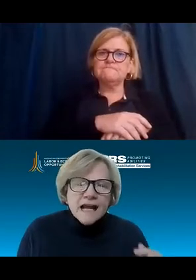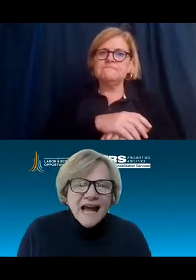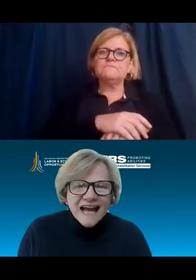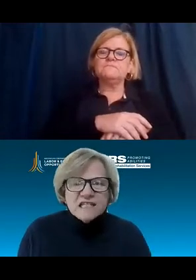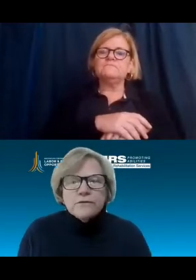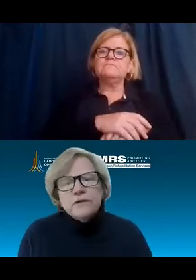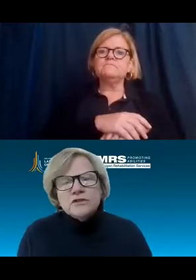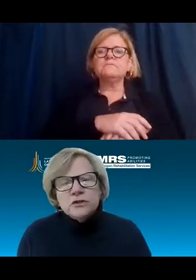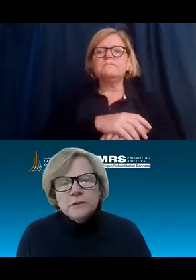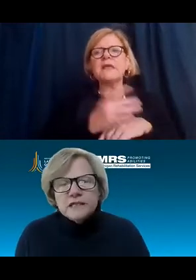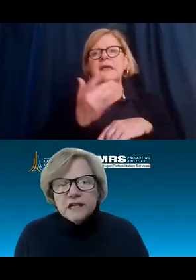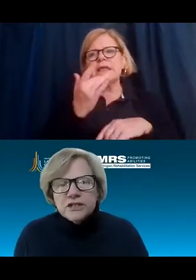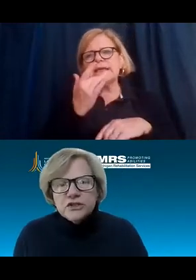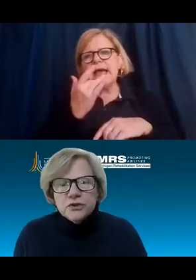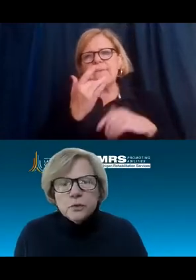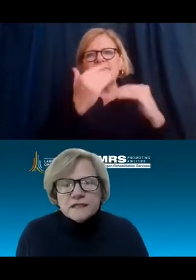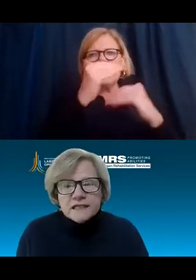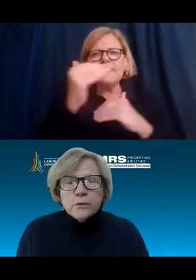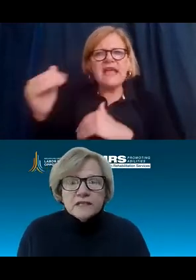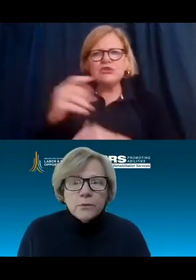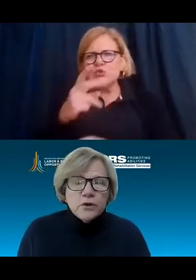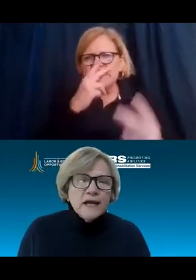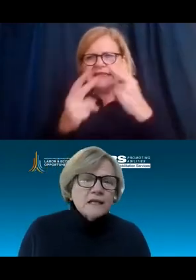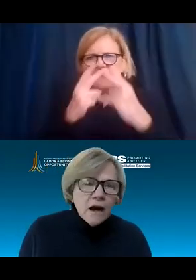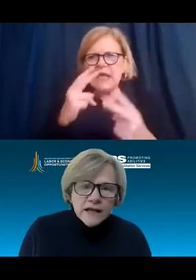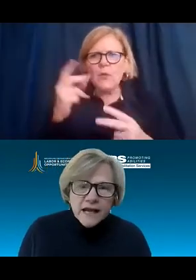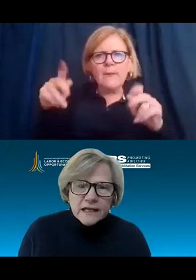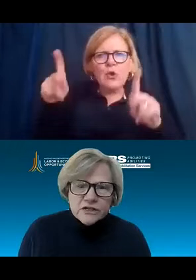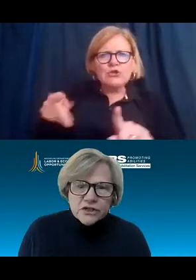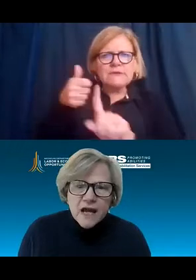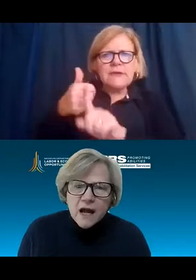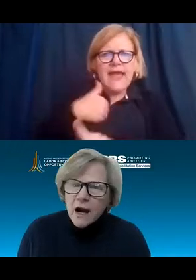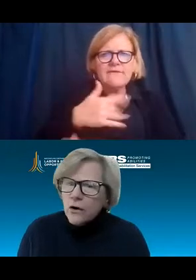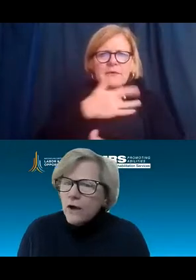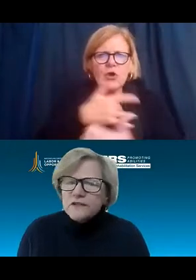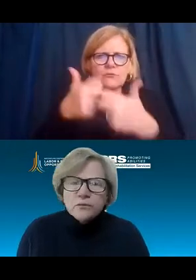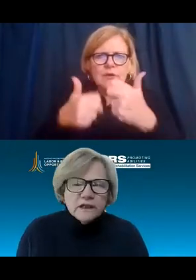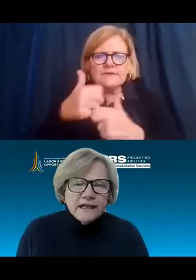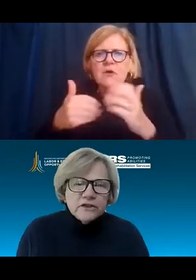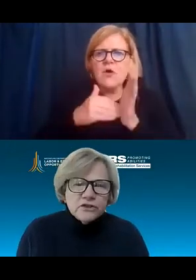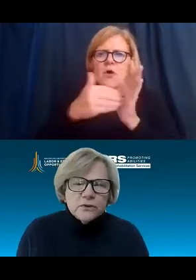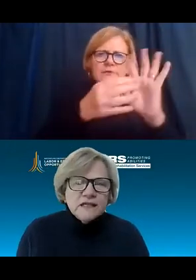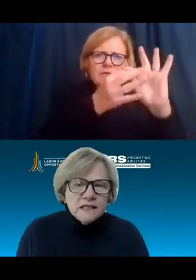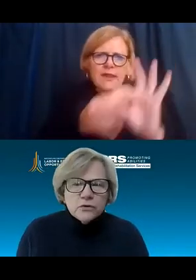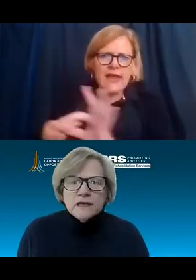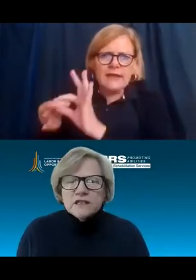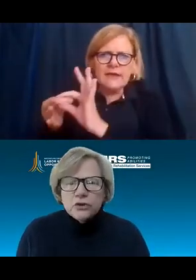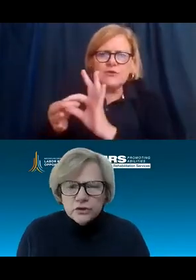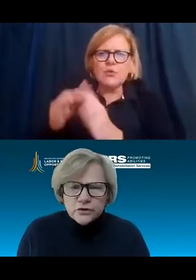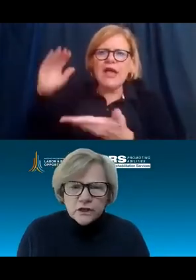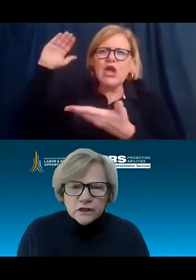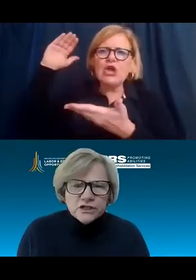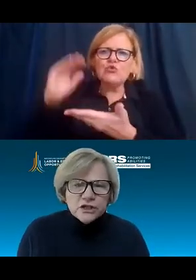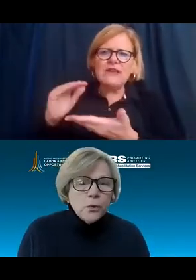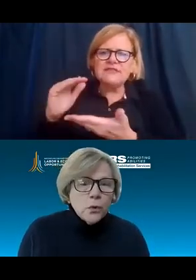The kinds of functional limitations you will see with someone who has cardiac issues are often related to a decrease in